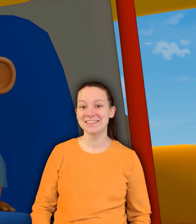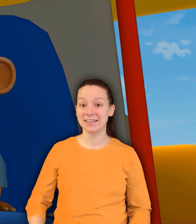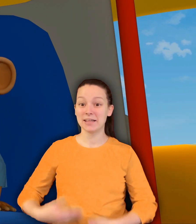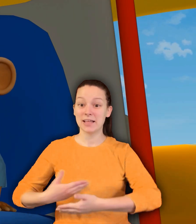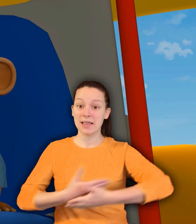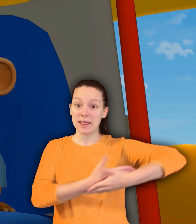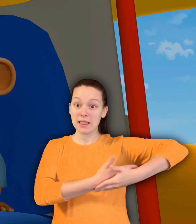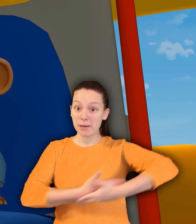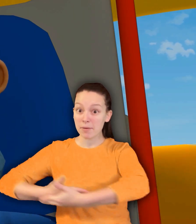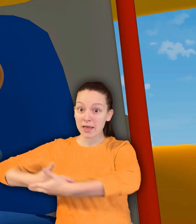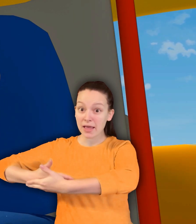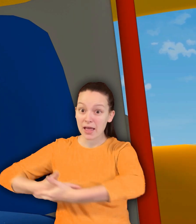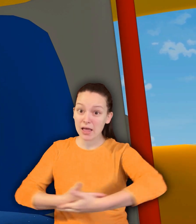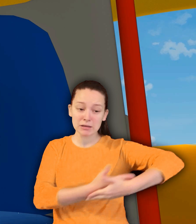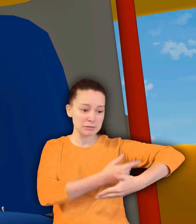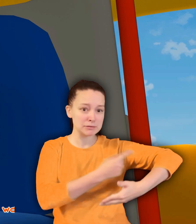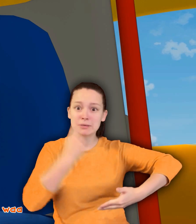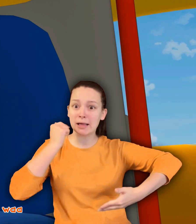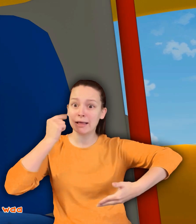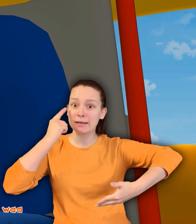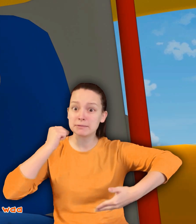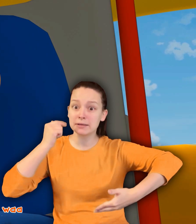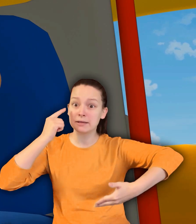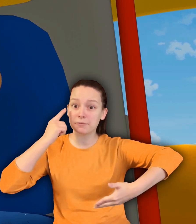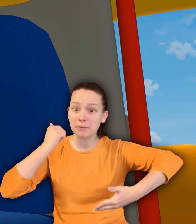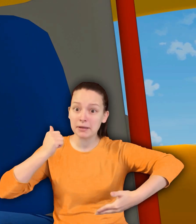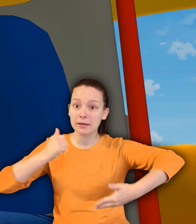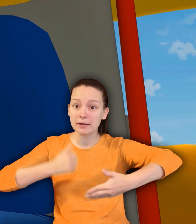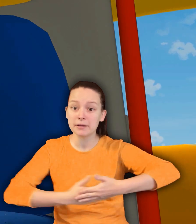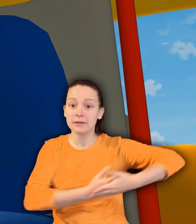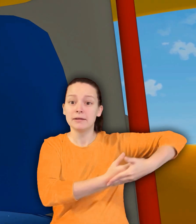the babies on the bus